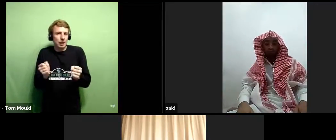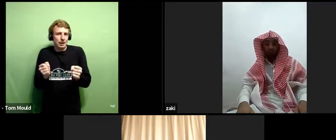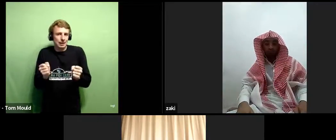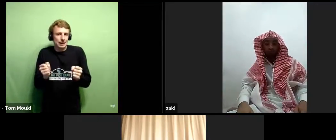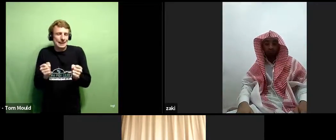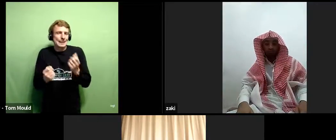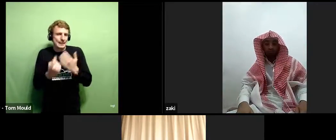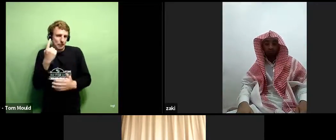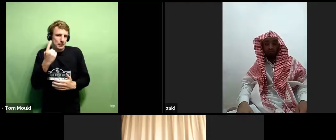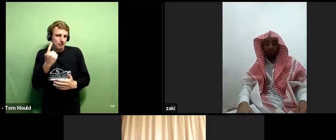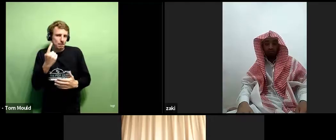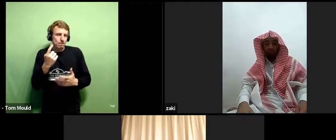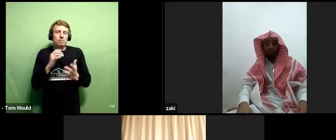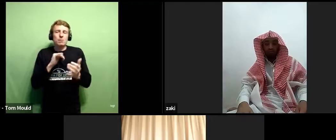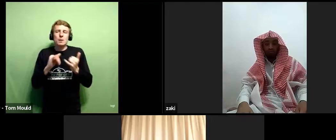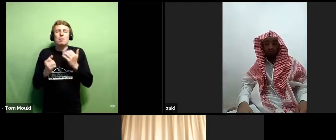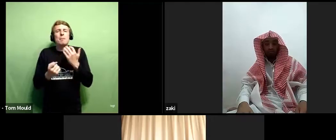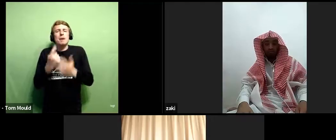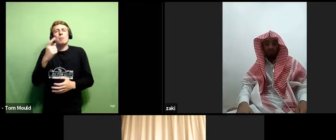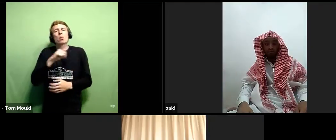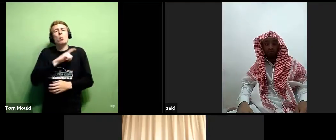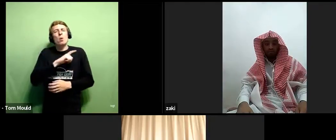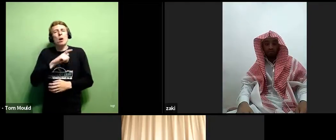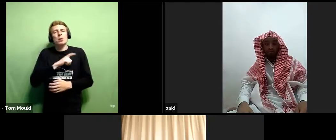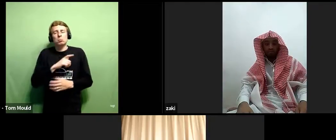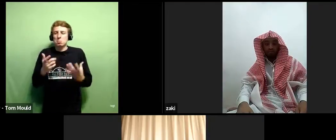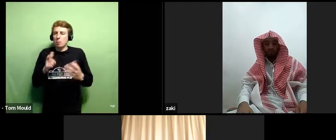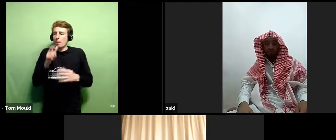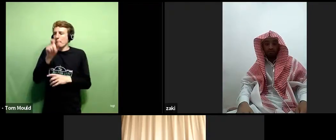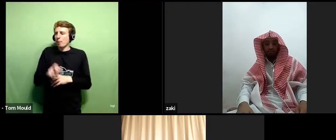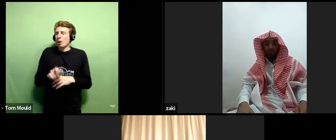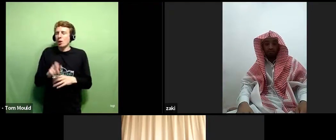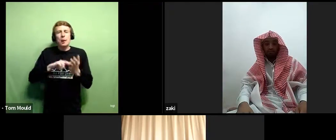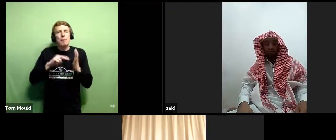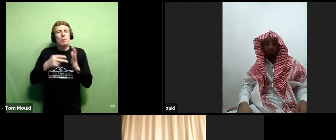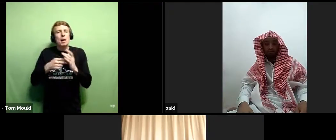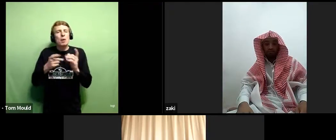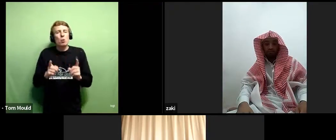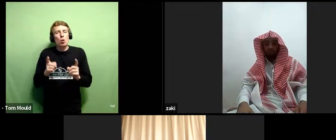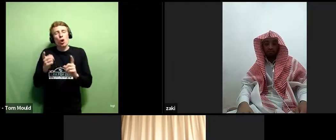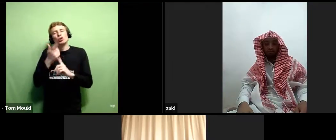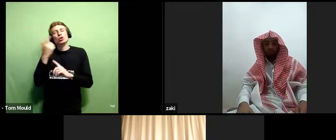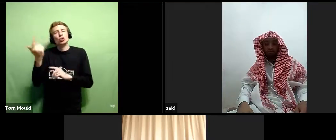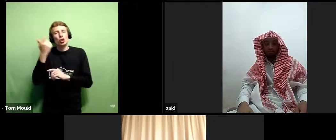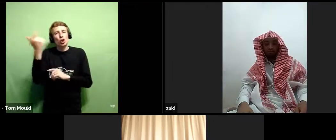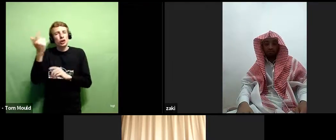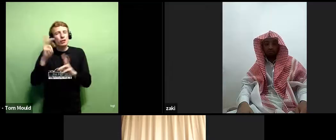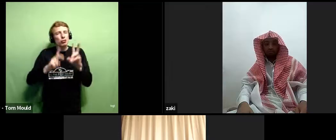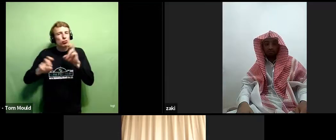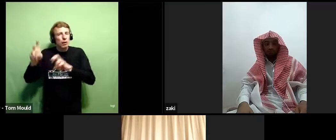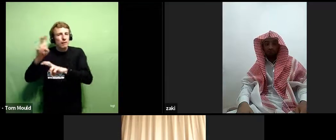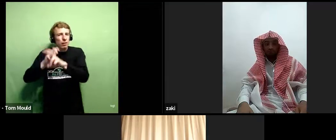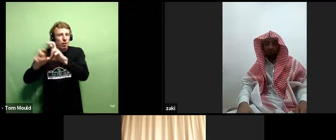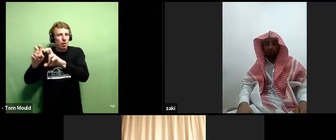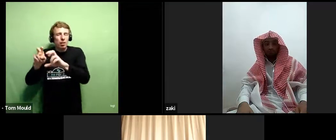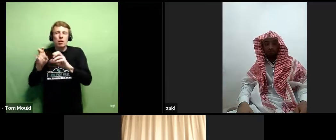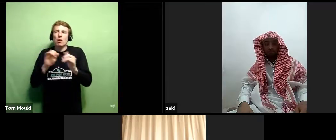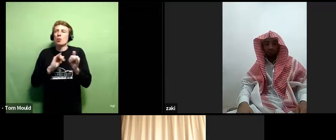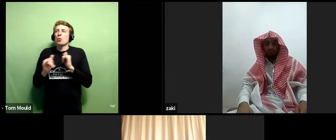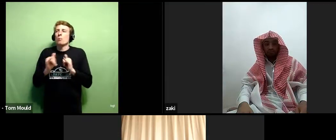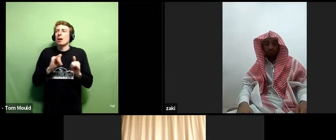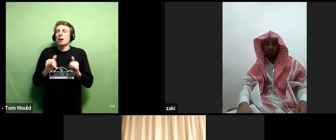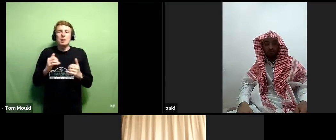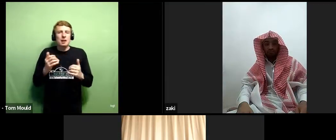individual intends to go on a journey, or if a person is sick and they reach the morning